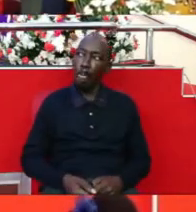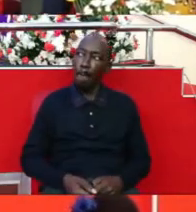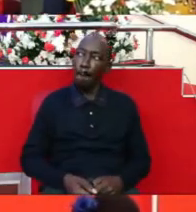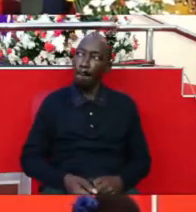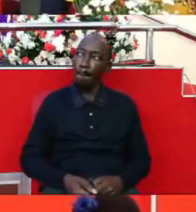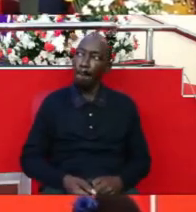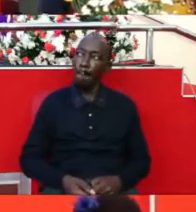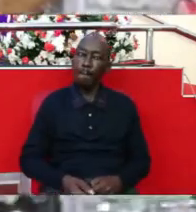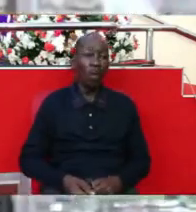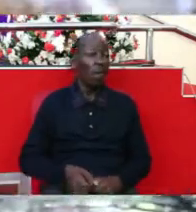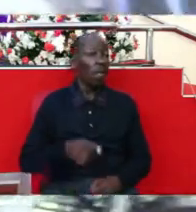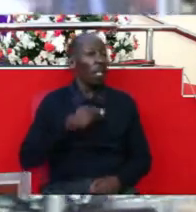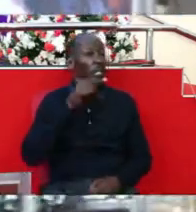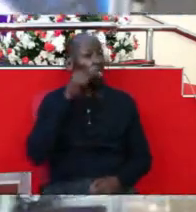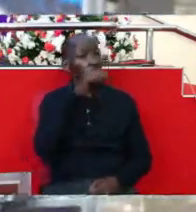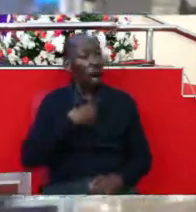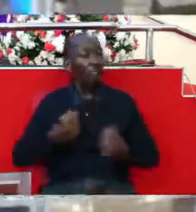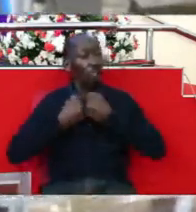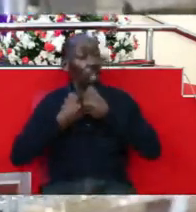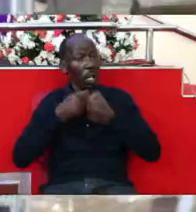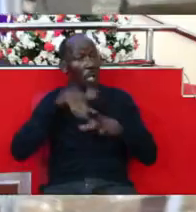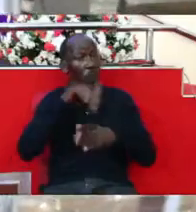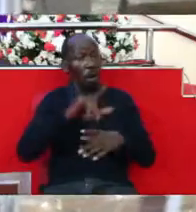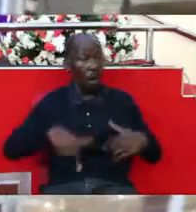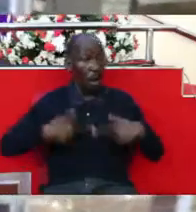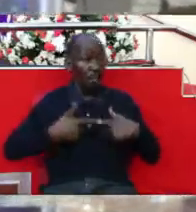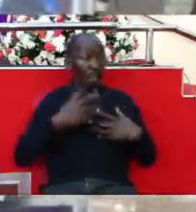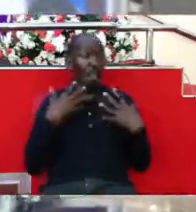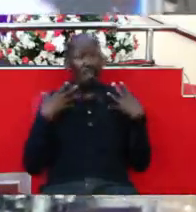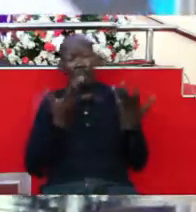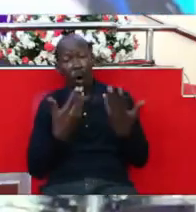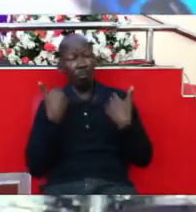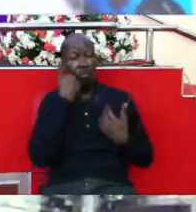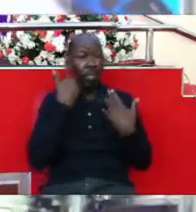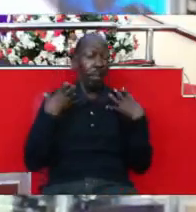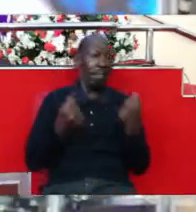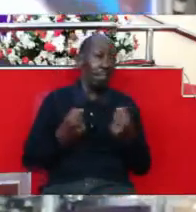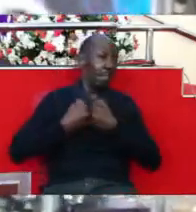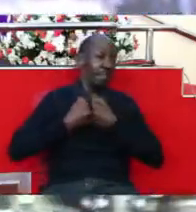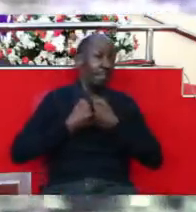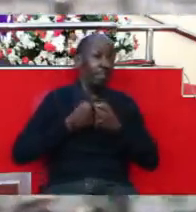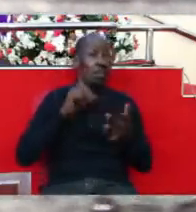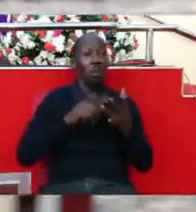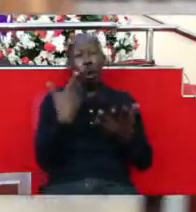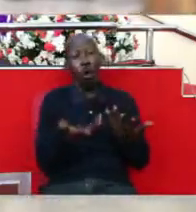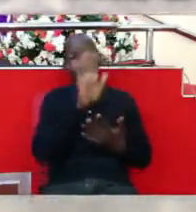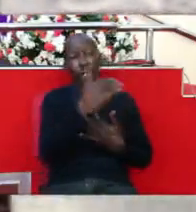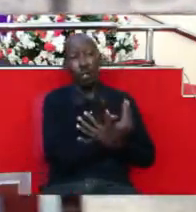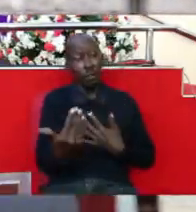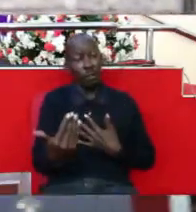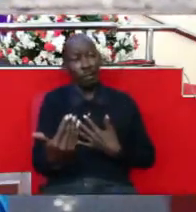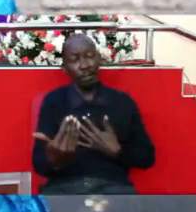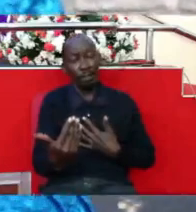Mungu ametenda maisha. Probably you have a challenge in your life, a health issue. Huenda umekuwa na changamoto ya kiafya maishani. Or your children.